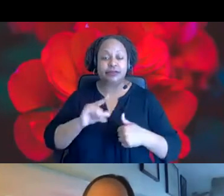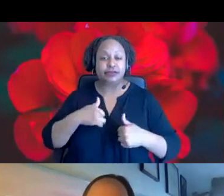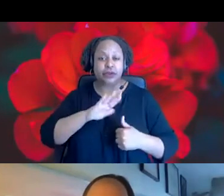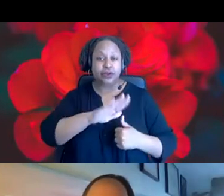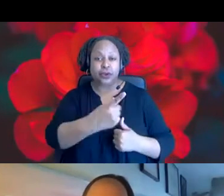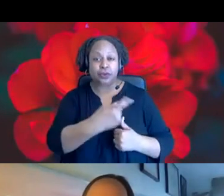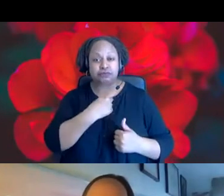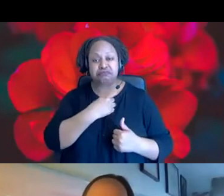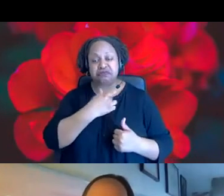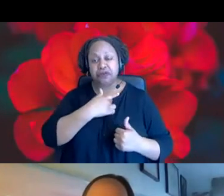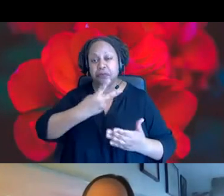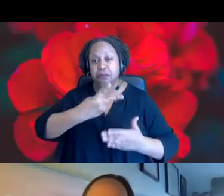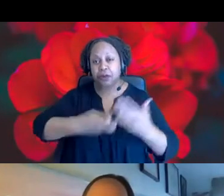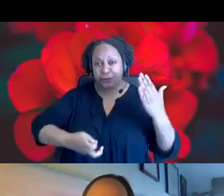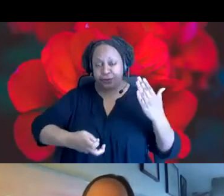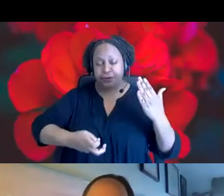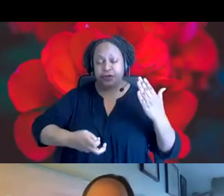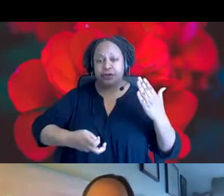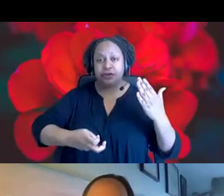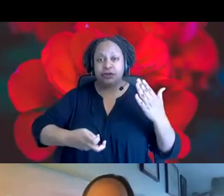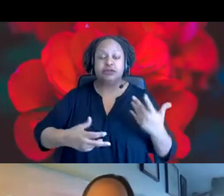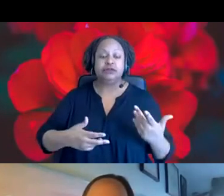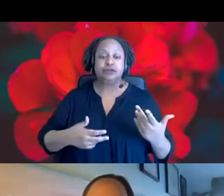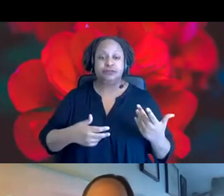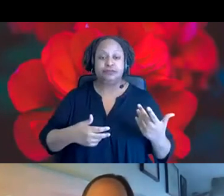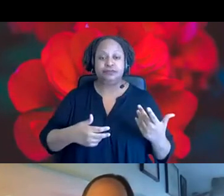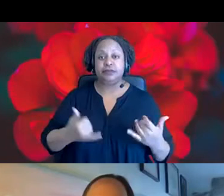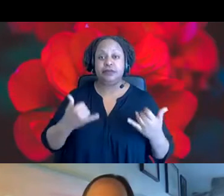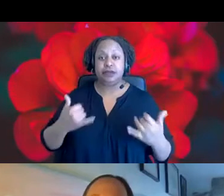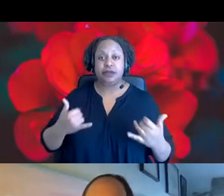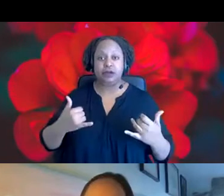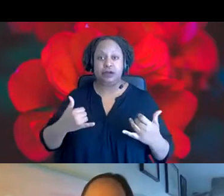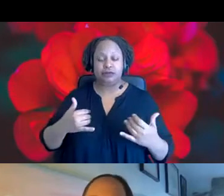I think the pressure to produce is very real.